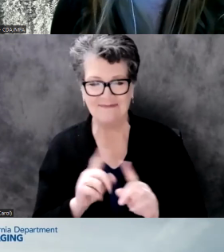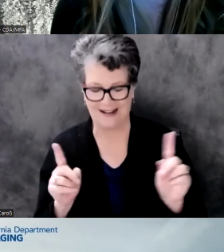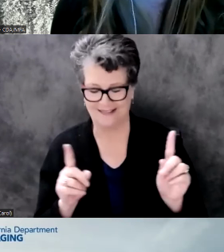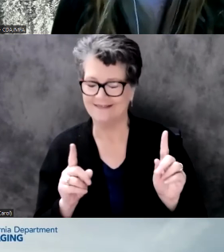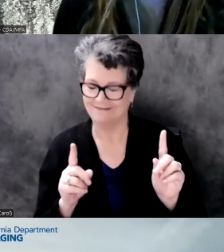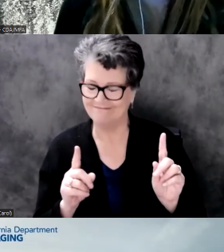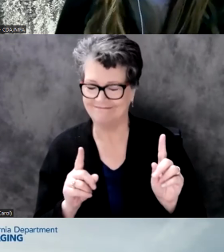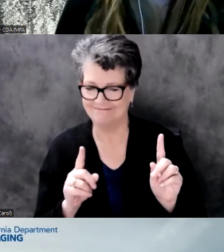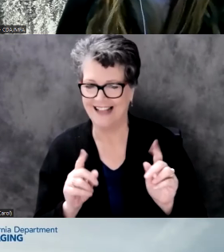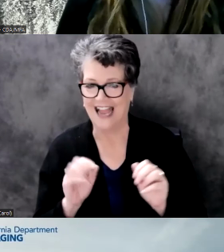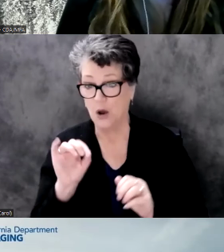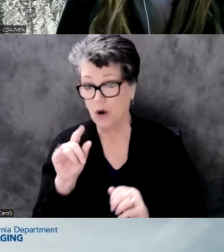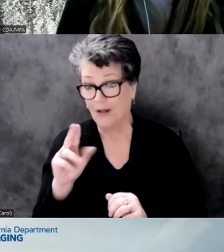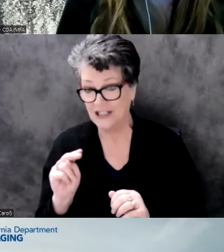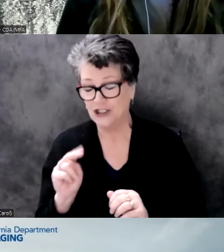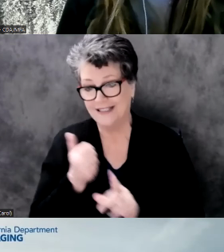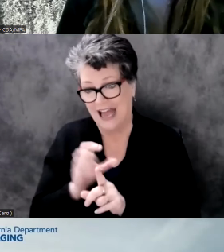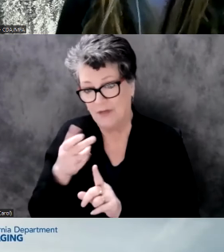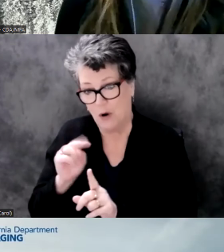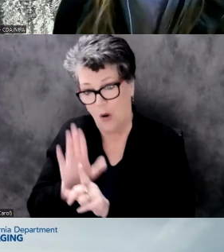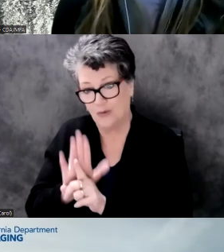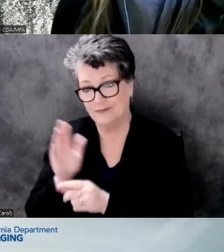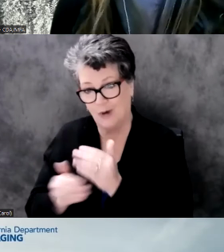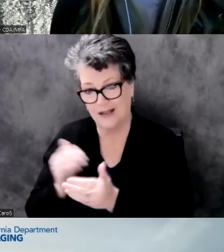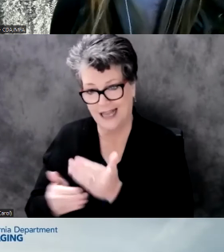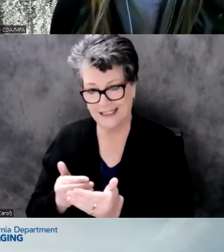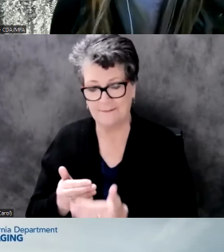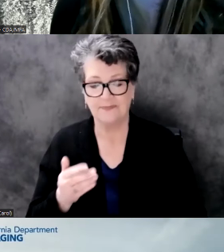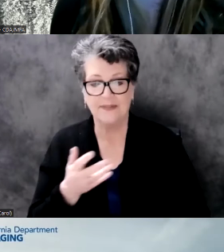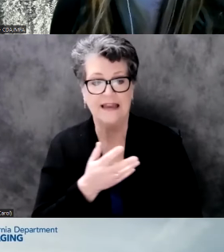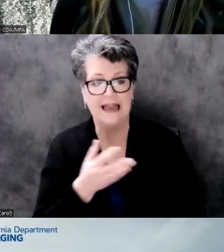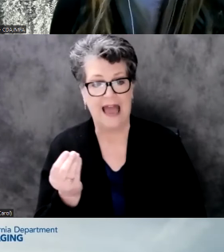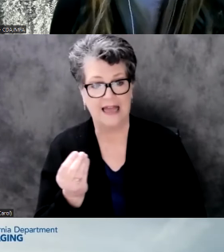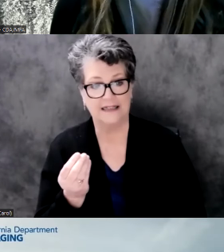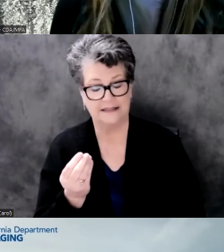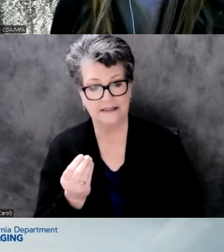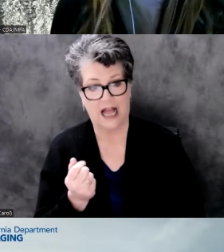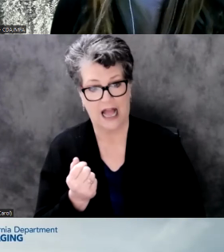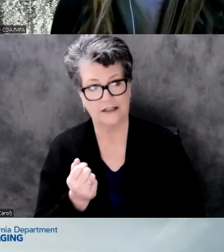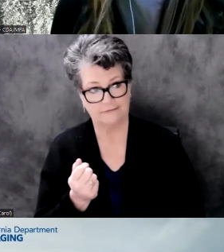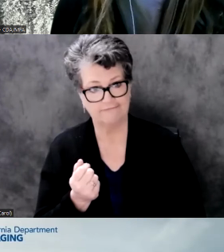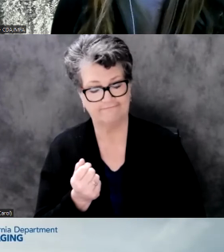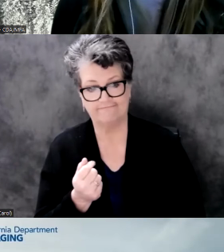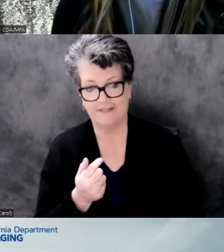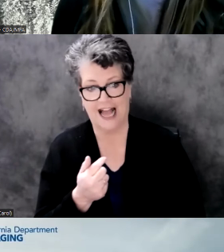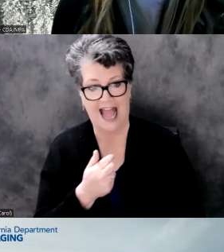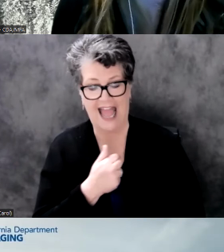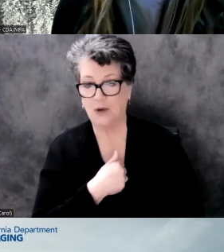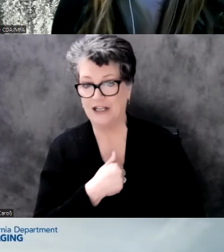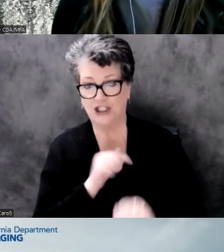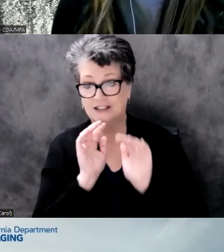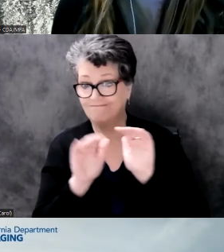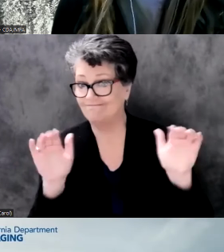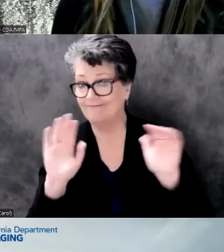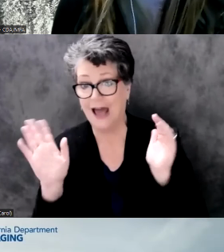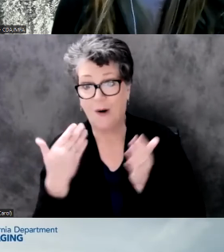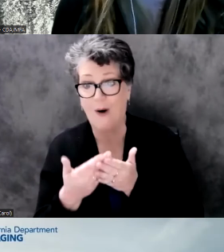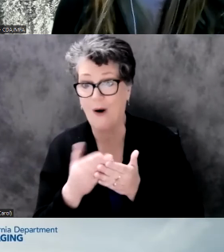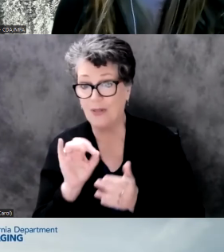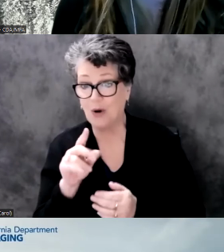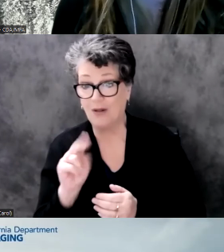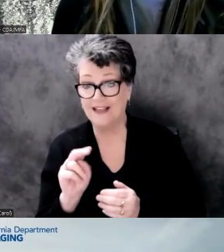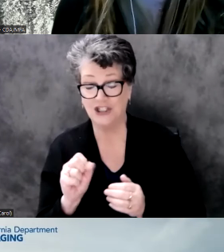go through their own process. And I would just elevate that all the regional coalitions have